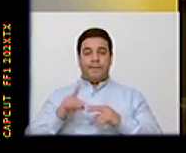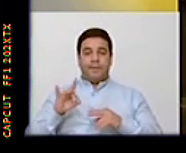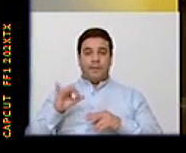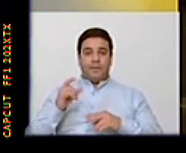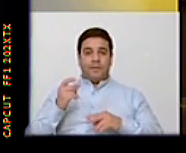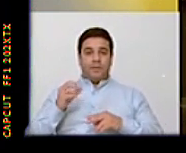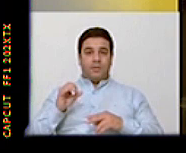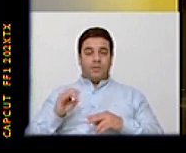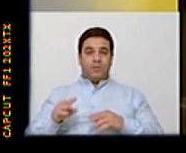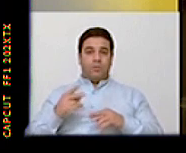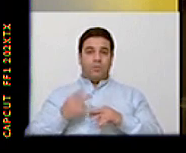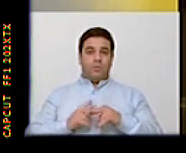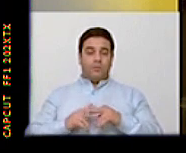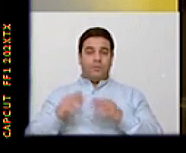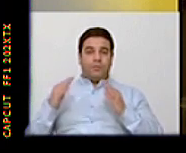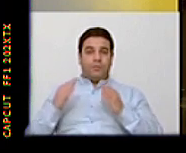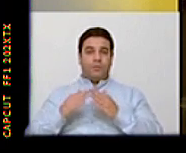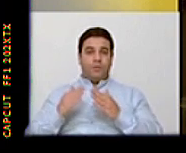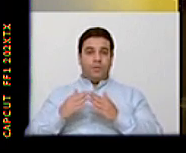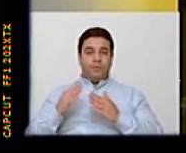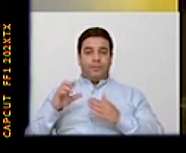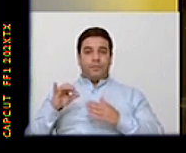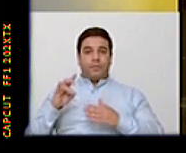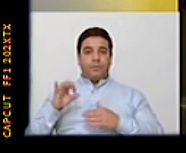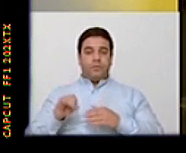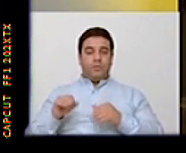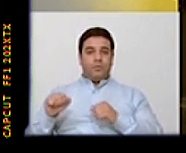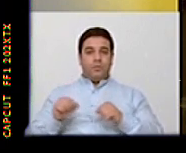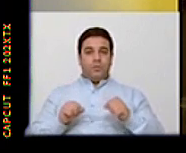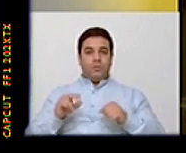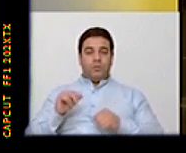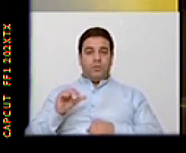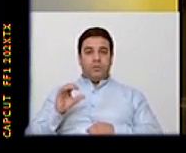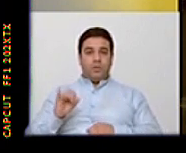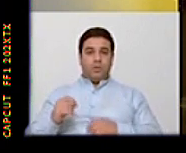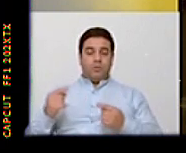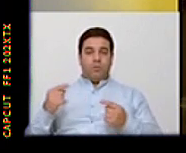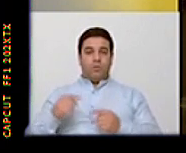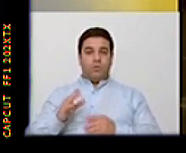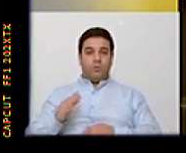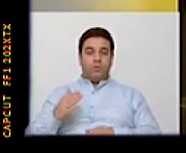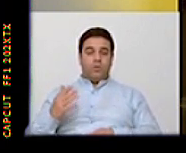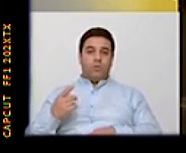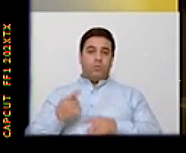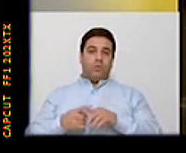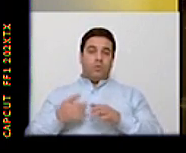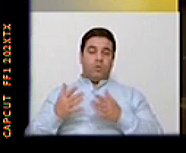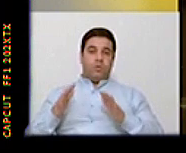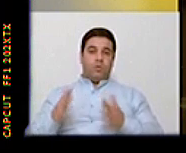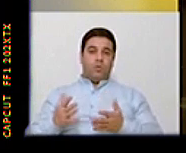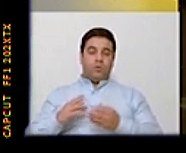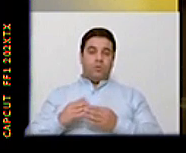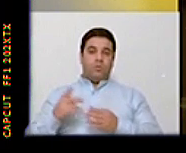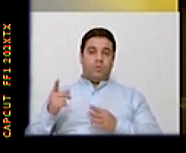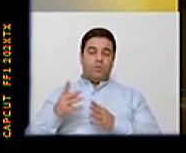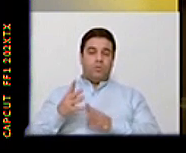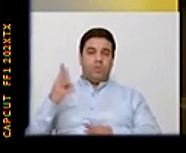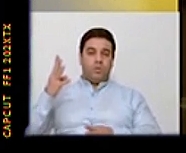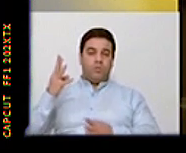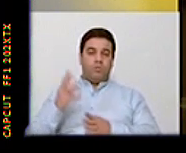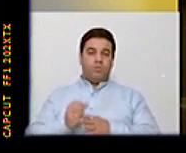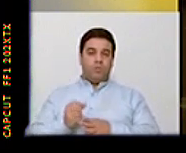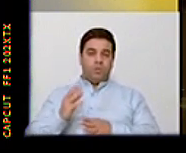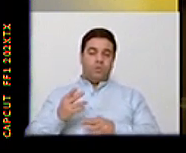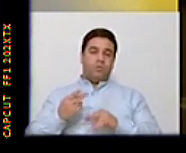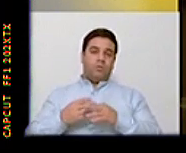rezonans, ya'ni bilan uyning binoning tebranish chastotalari mos kelsa, u holda bu bino rezonansga uchraydi